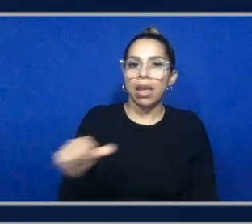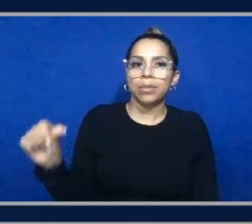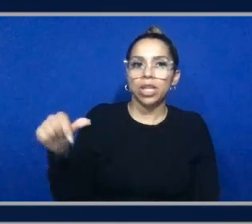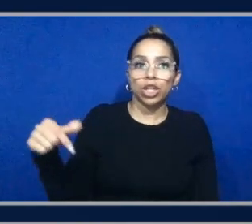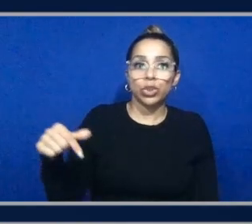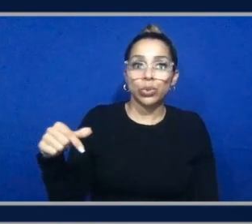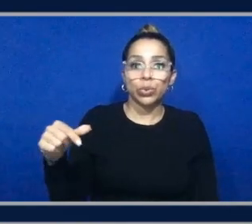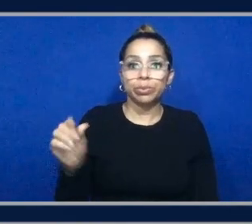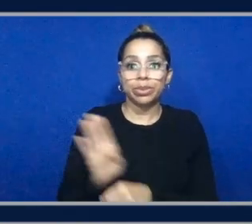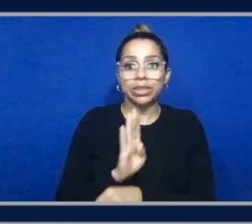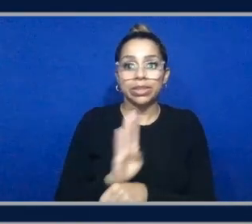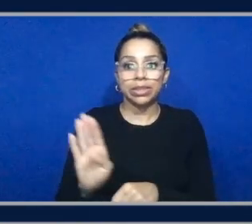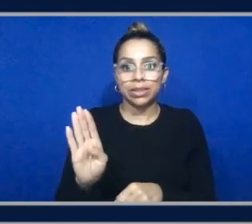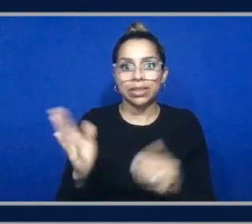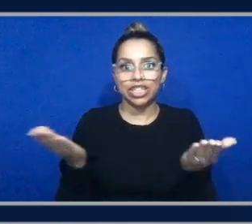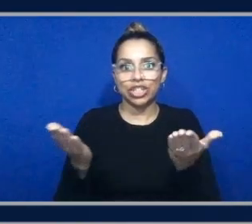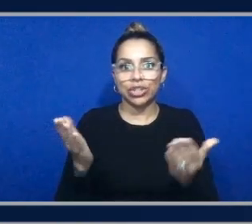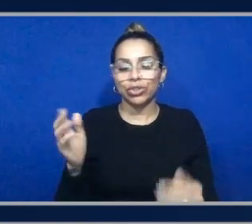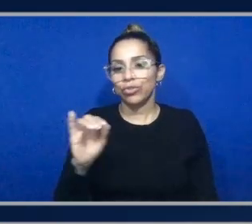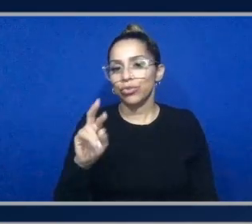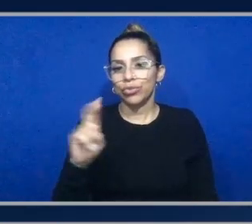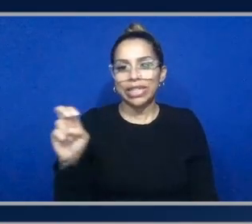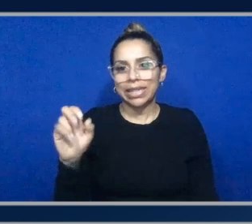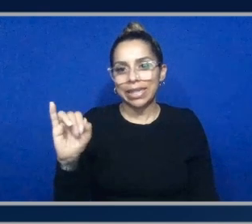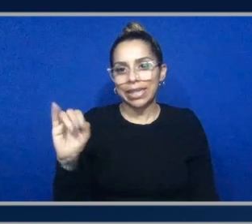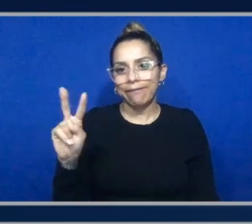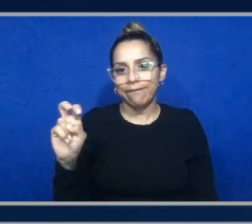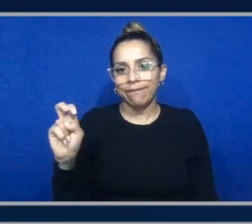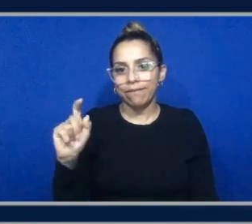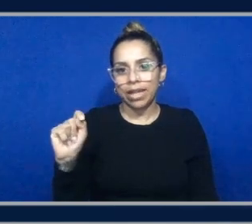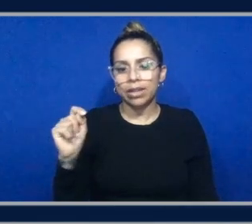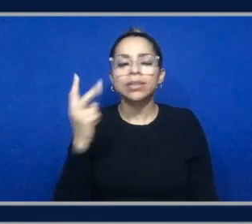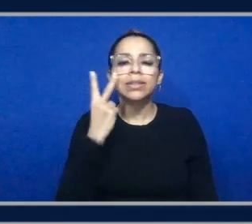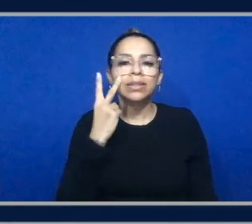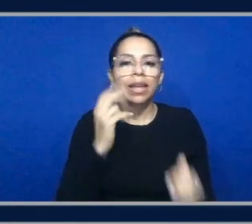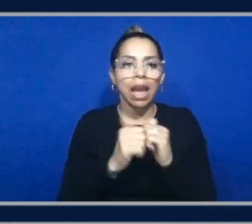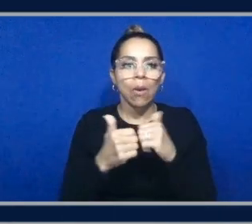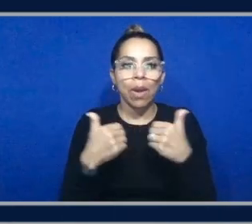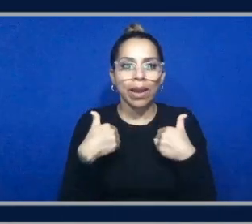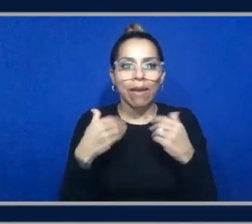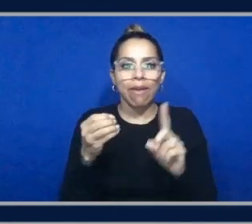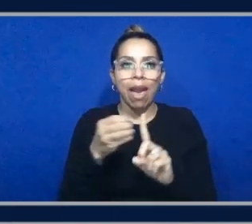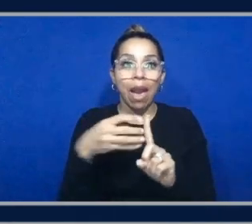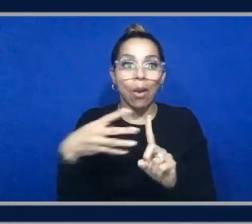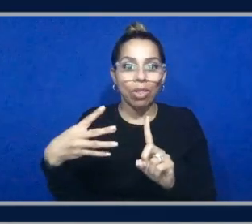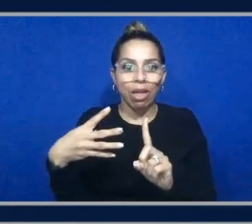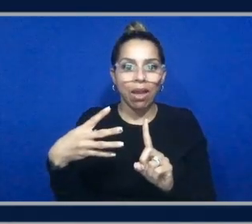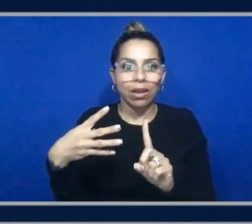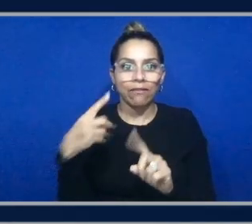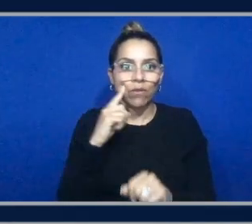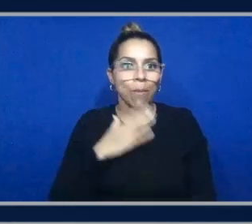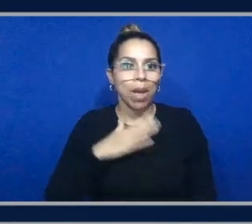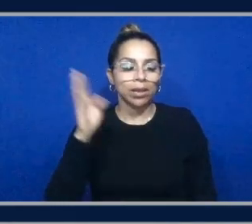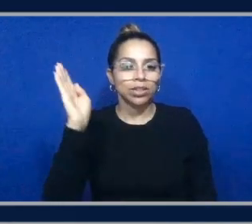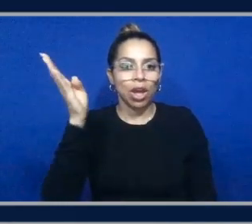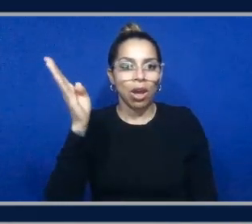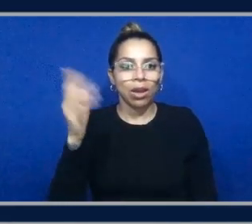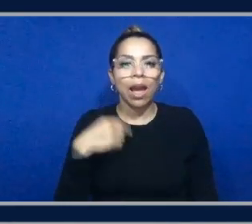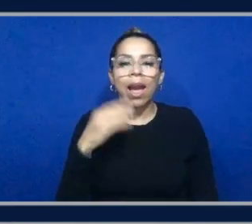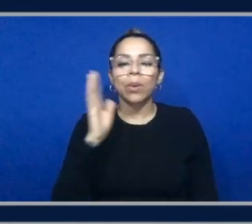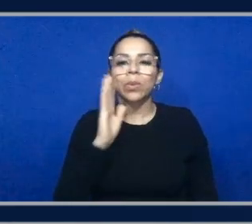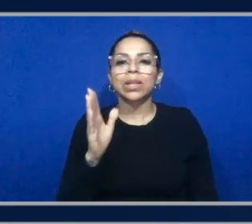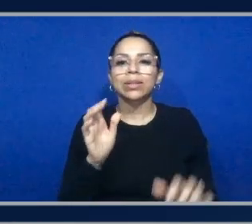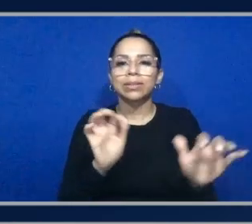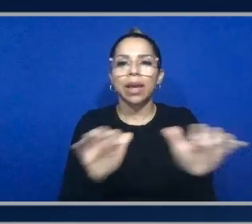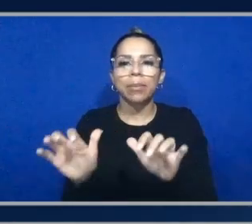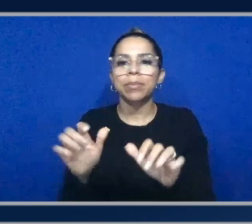reInvent, so let's see how I can get an outline for my talk. So I'm going to say create an outline